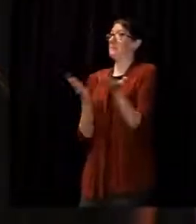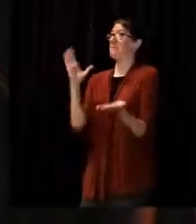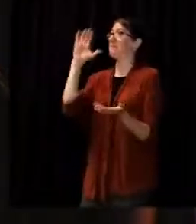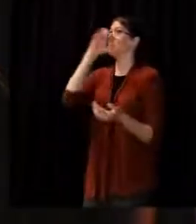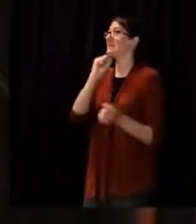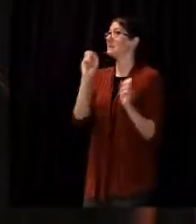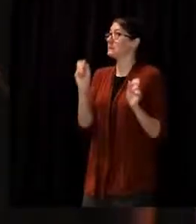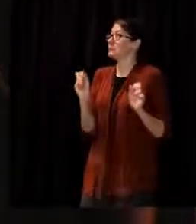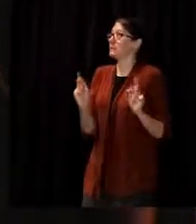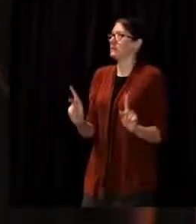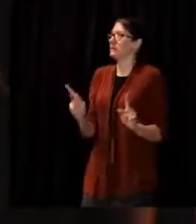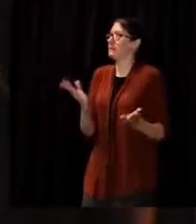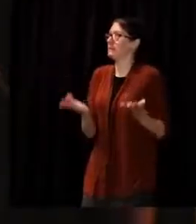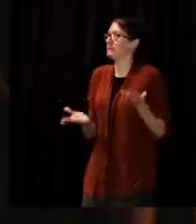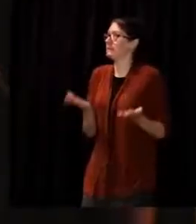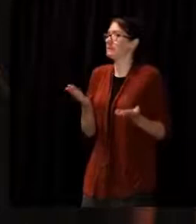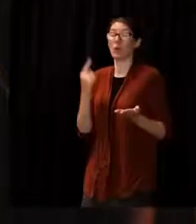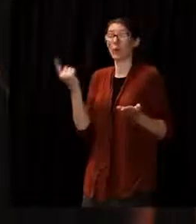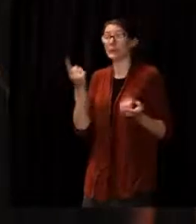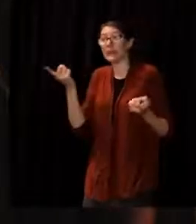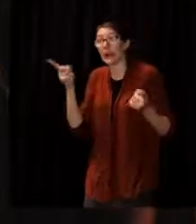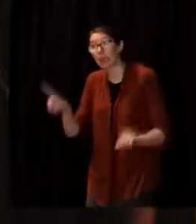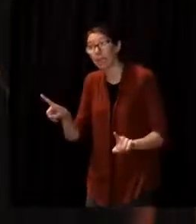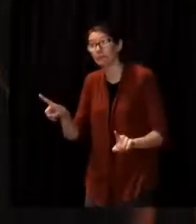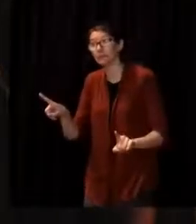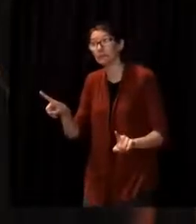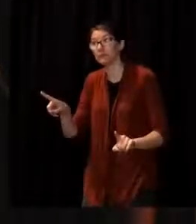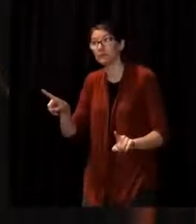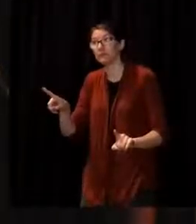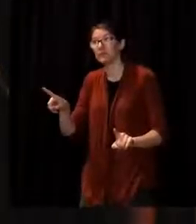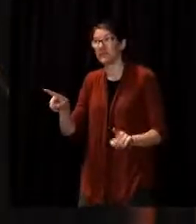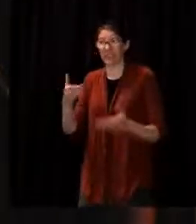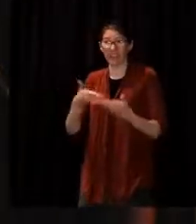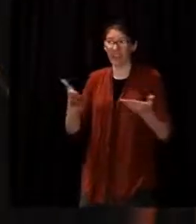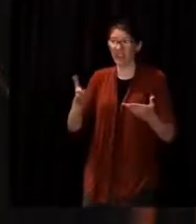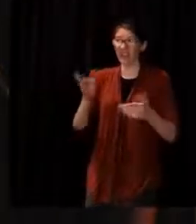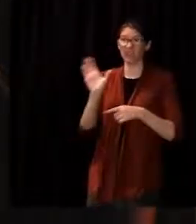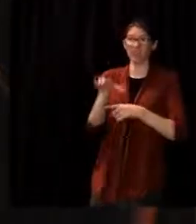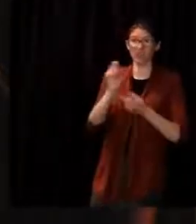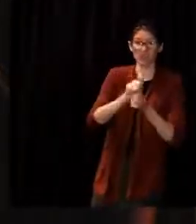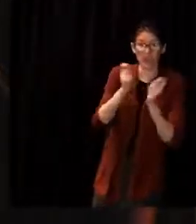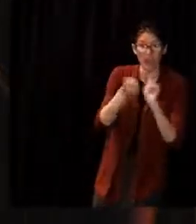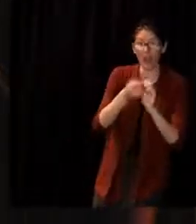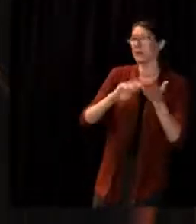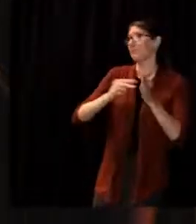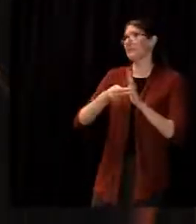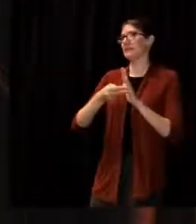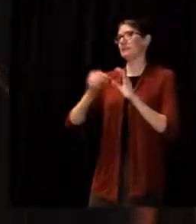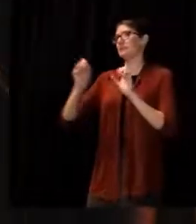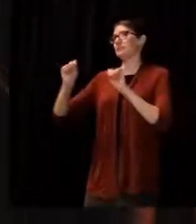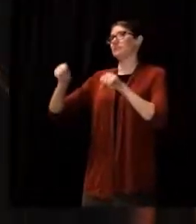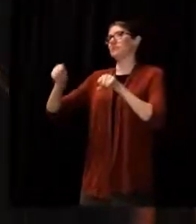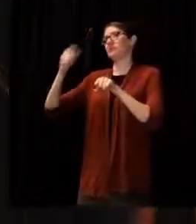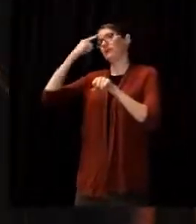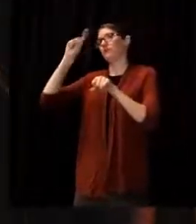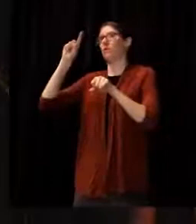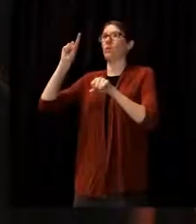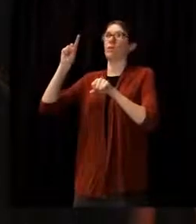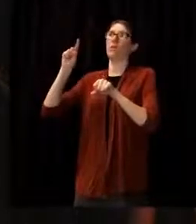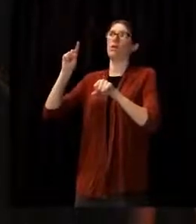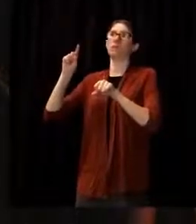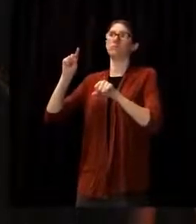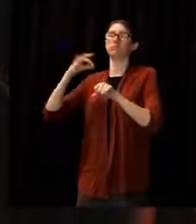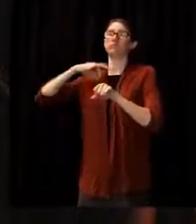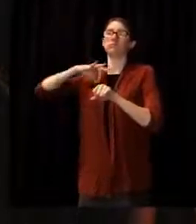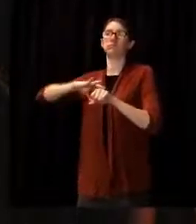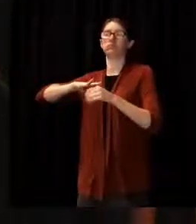tremendous opportunities that always come when things are forced into a change. Now, I want you to hear me out. I want to